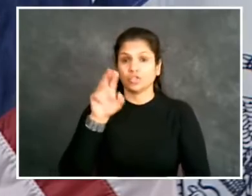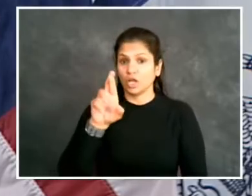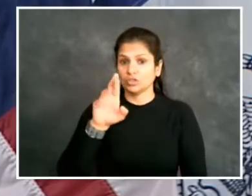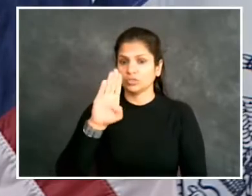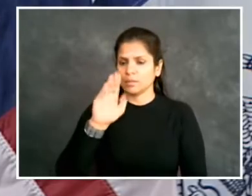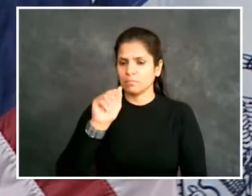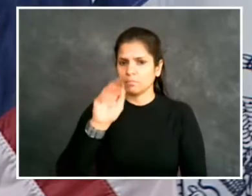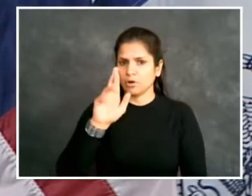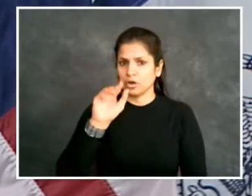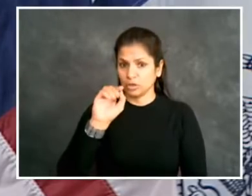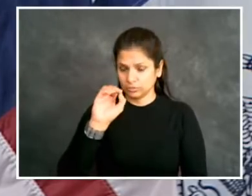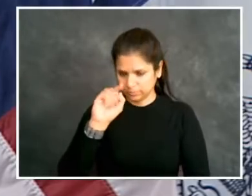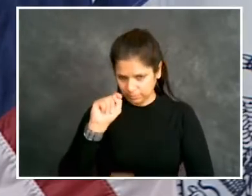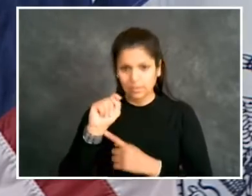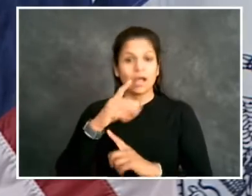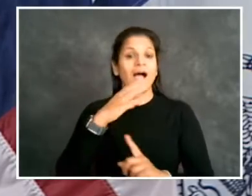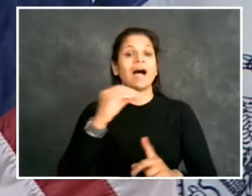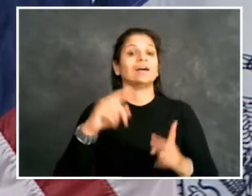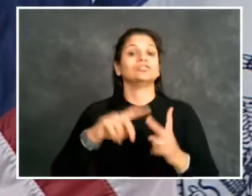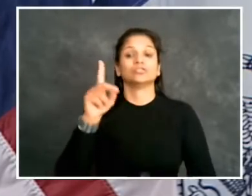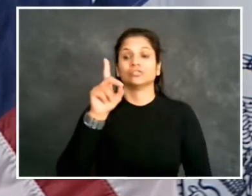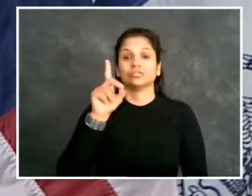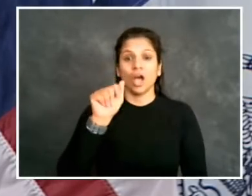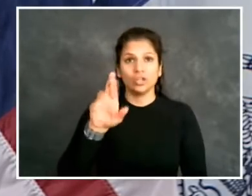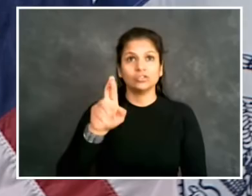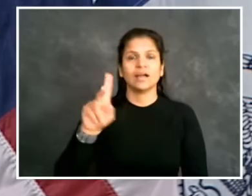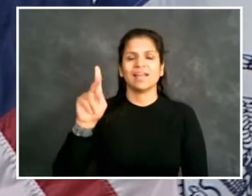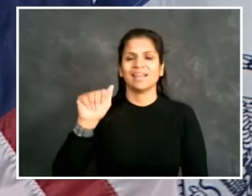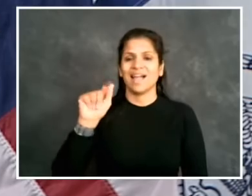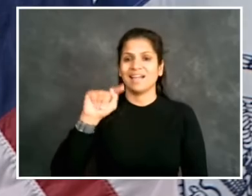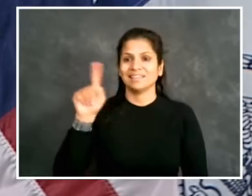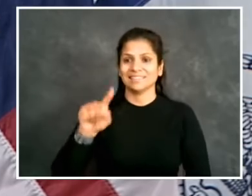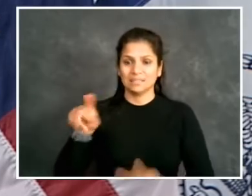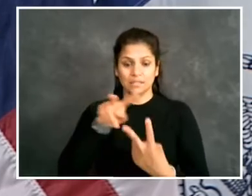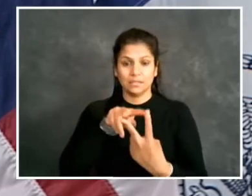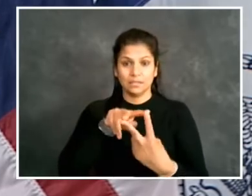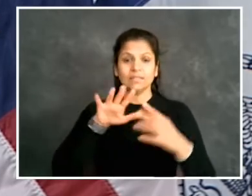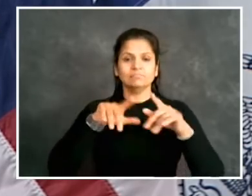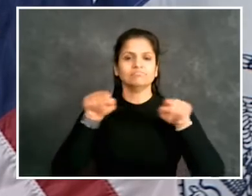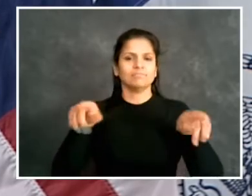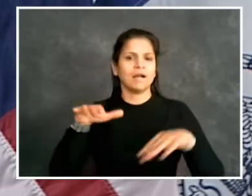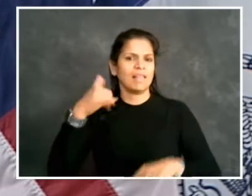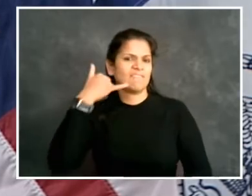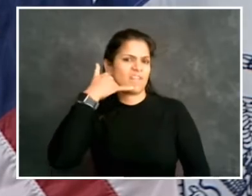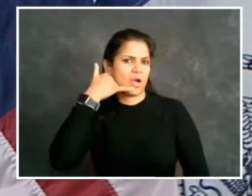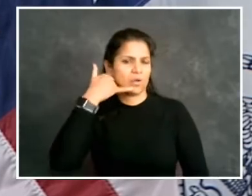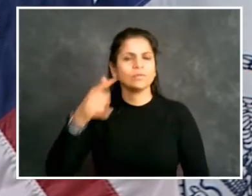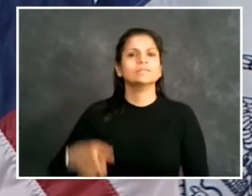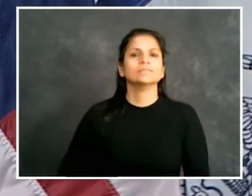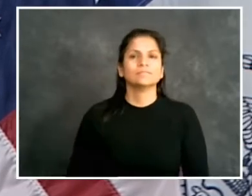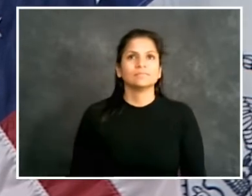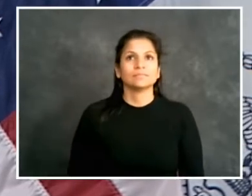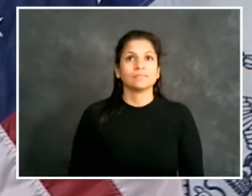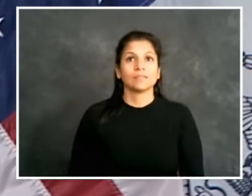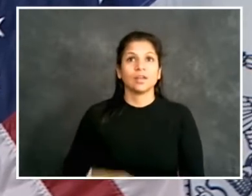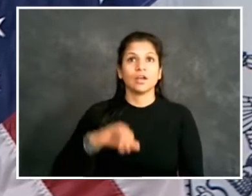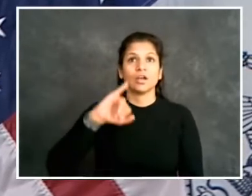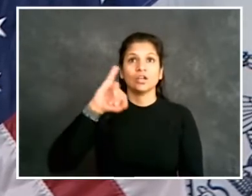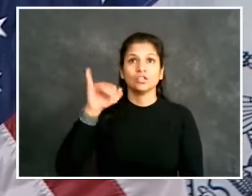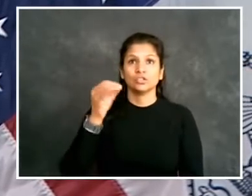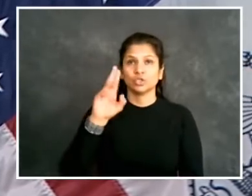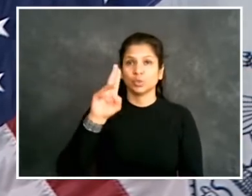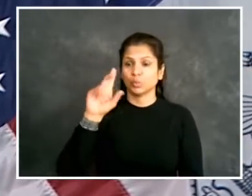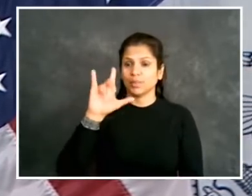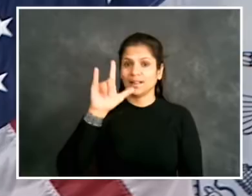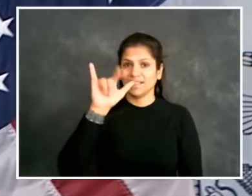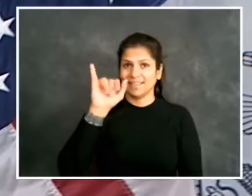Oh, hi. Good morning, all. How are you today? Hey, Juliet, how are you? I'm okay. So I have